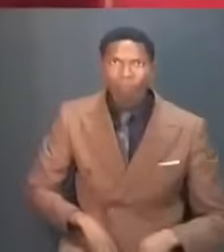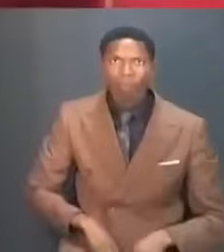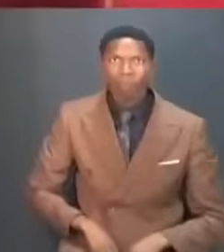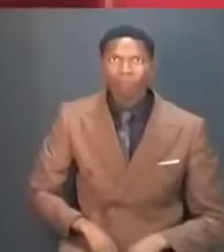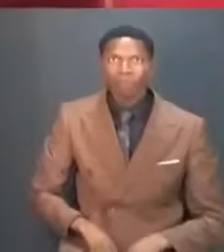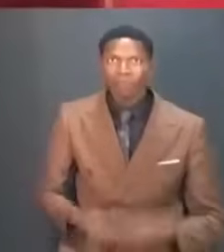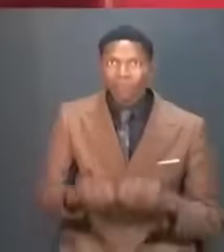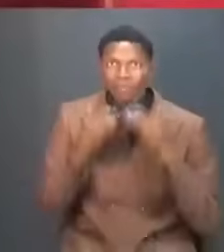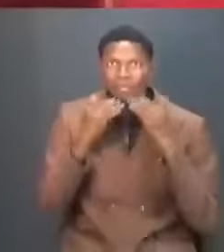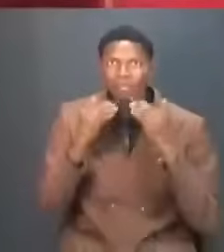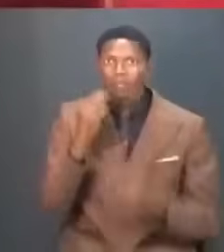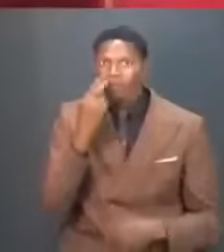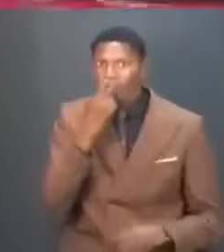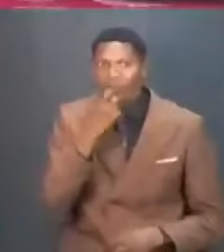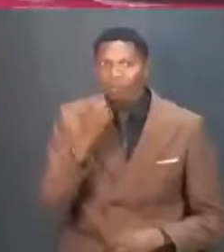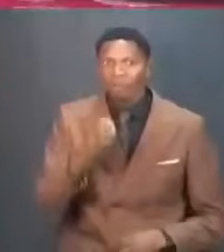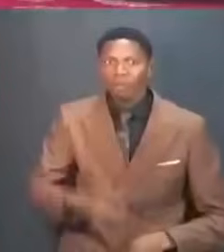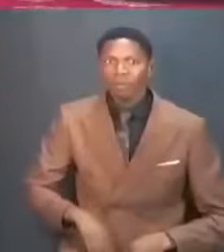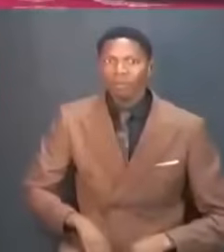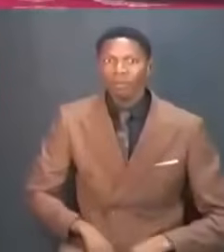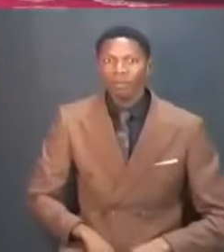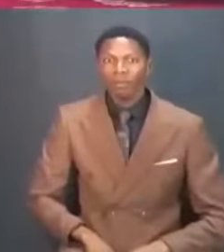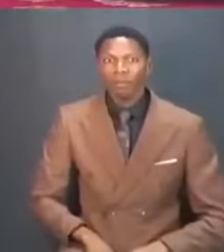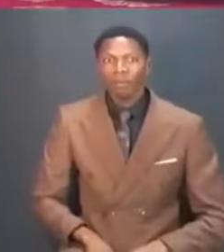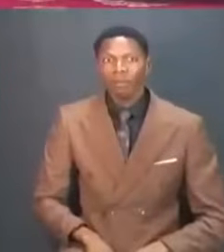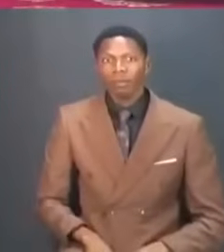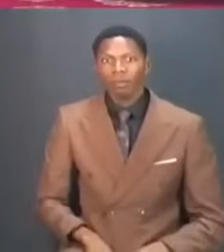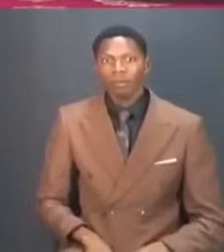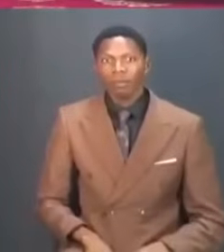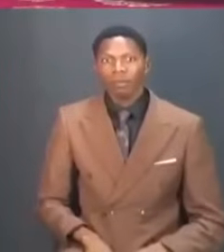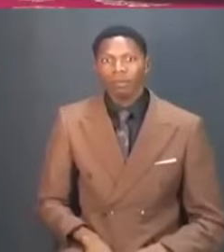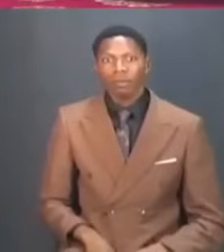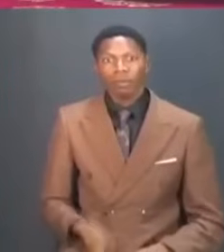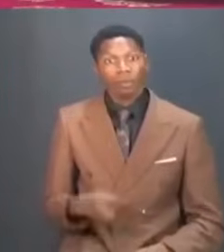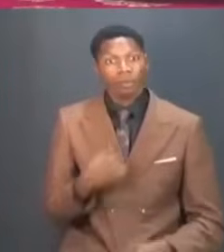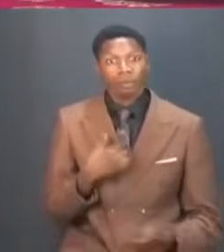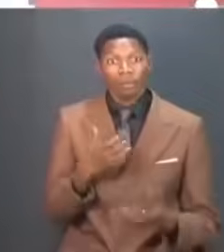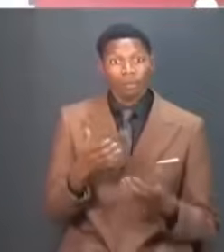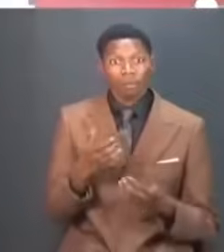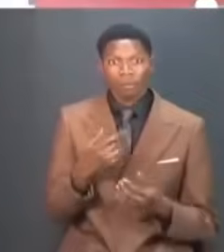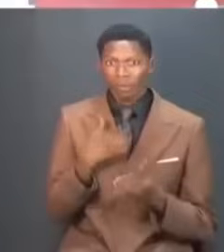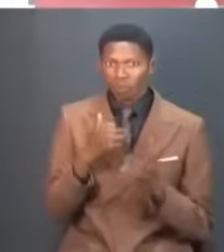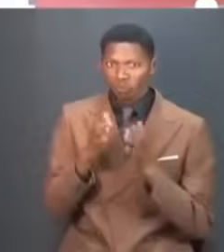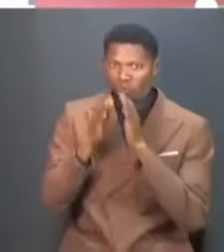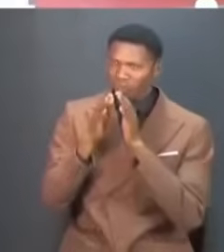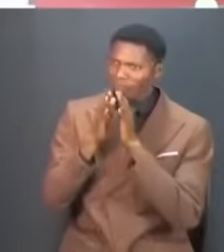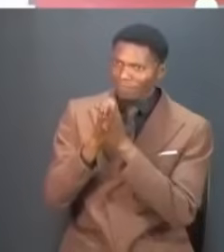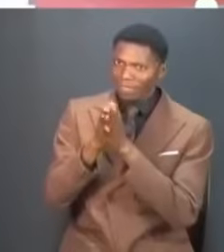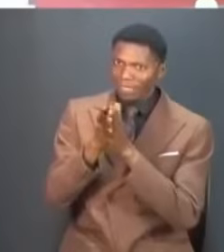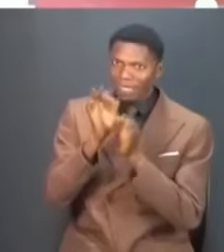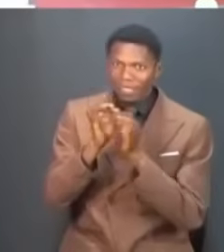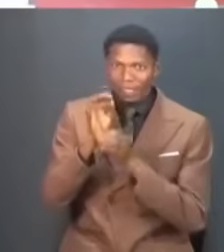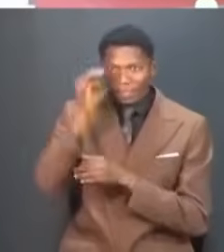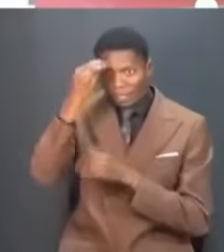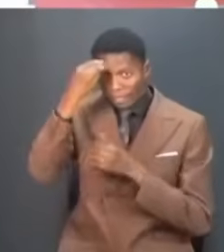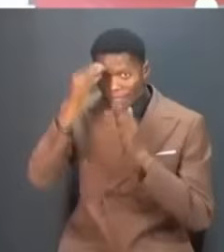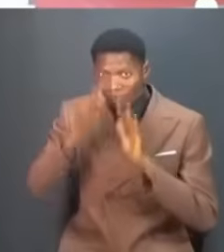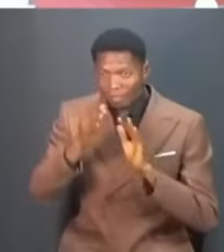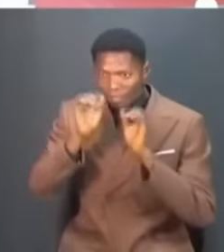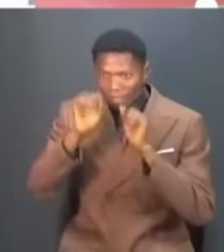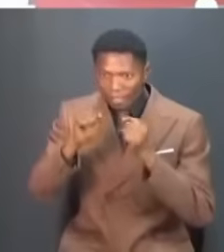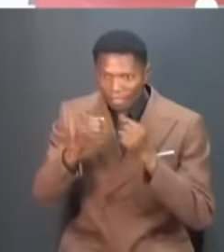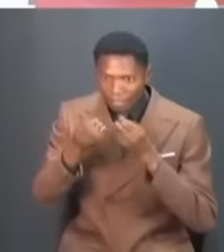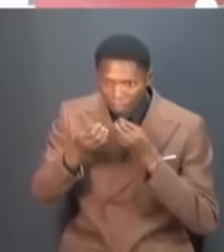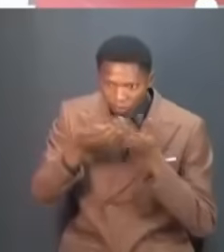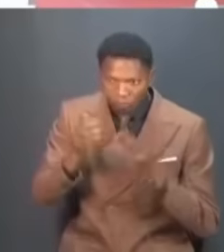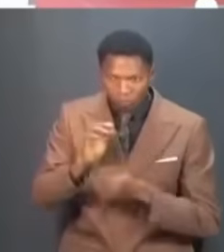Thank you, Mr. Speaker. Yes. Mr. Speaker, I humbly seek if the Minister can tell us the extent